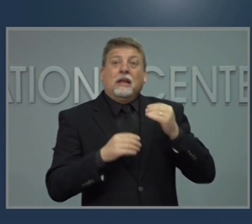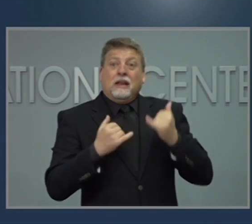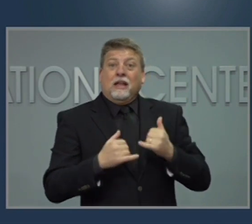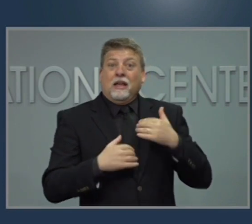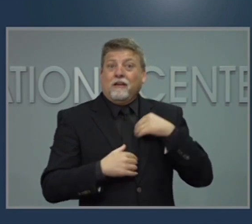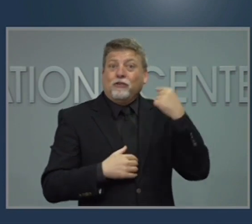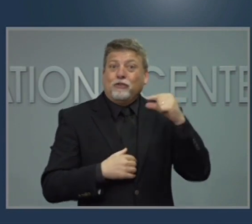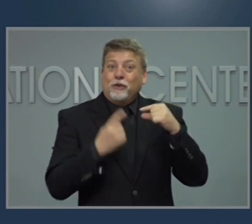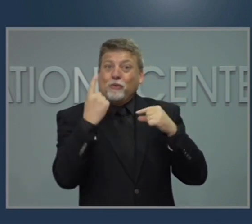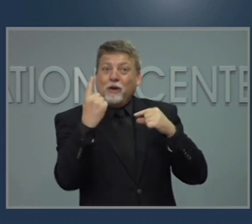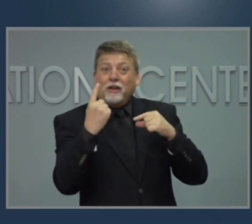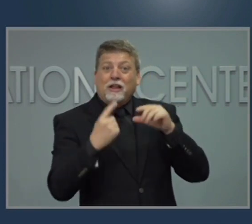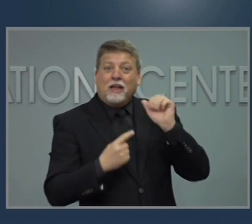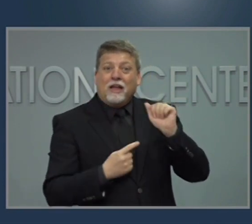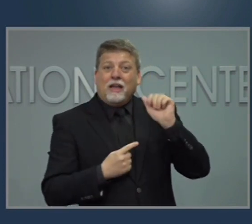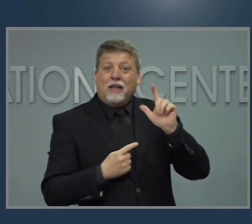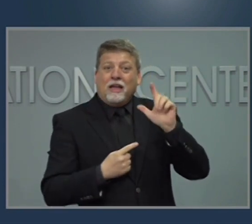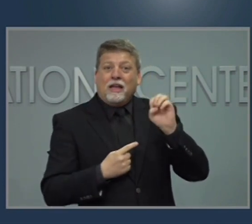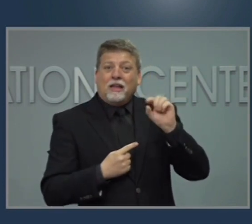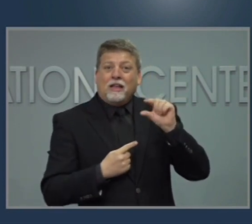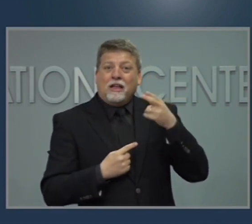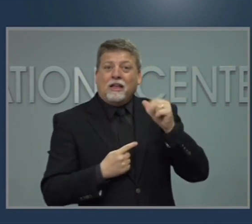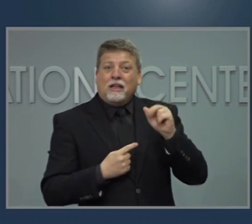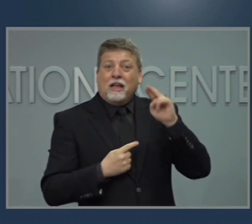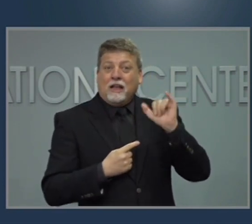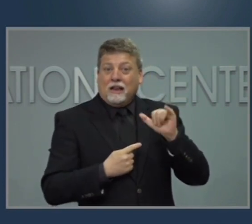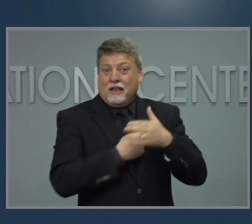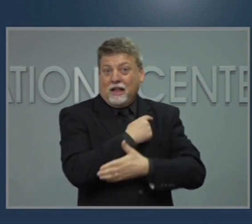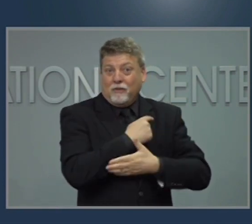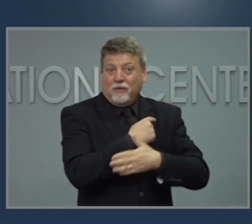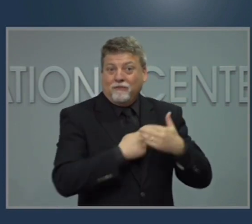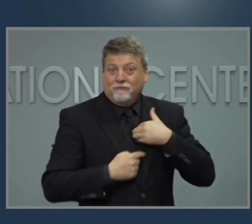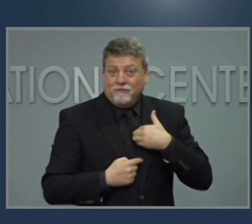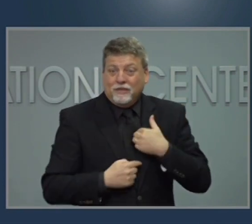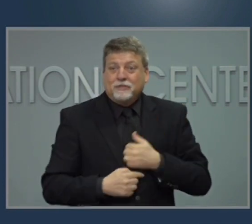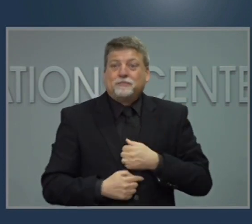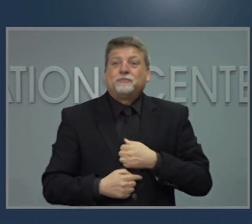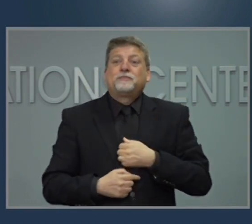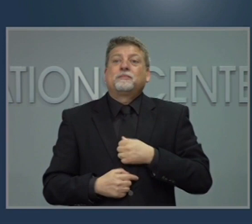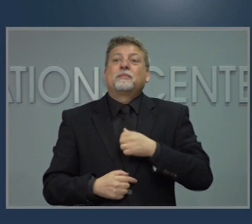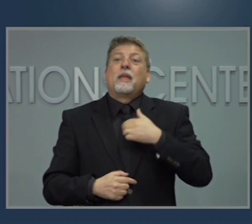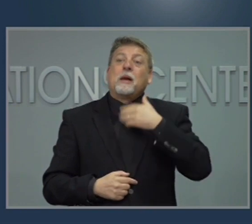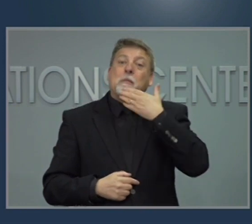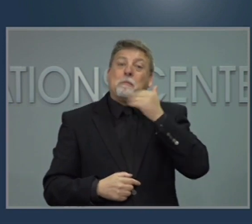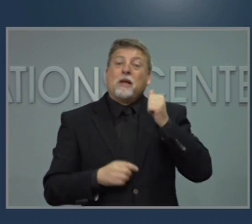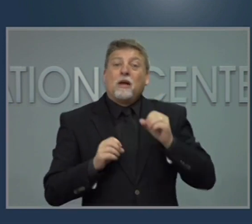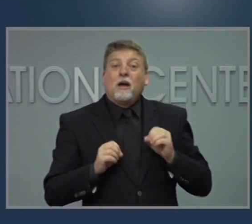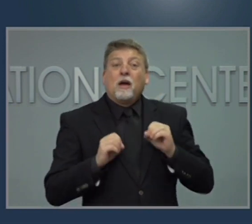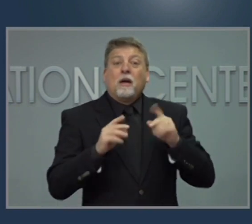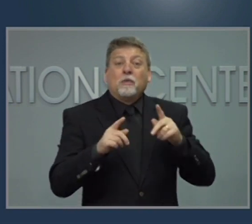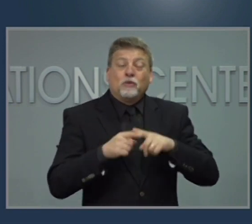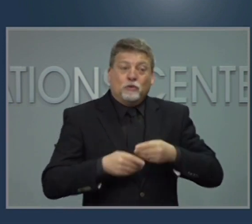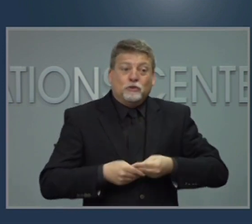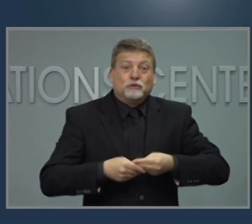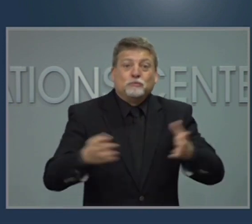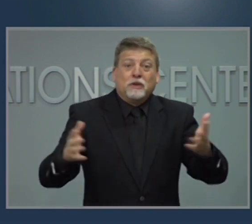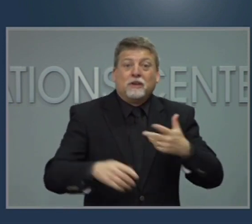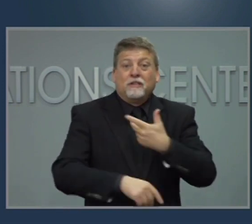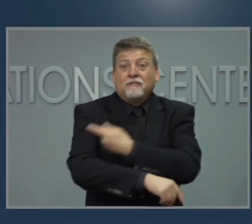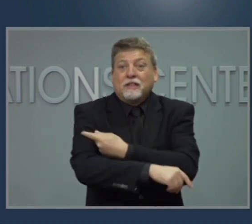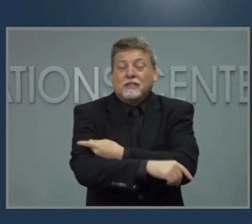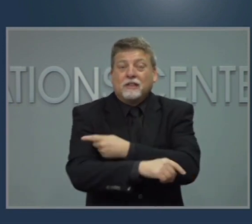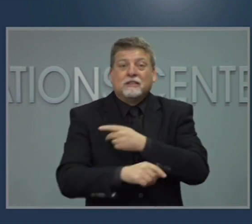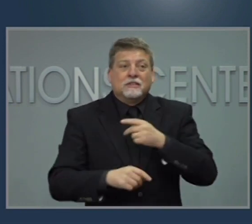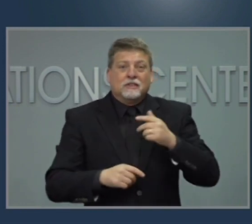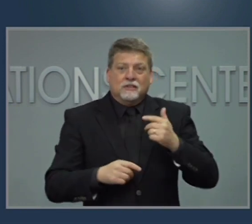county, Allegheny County. Our fast and fair approach to getting vaccinations to people is really showing results. And as